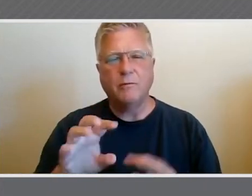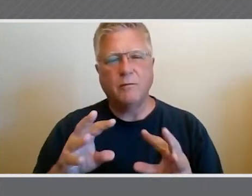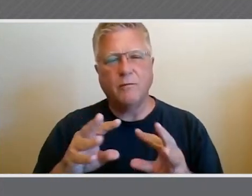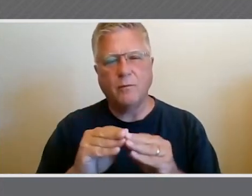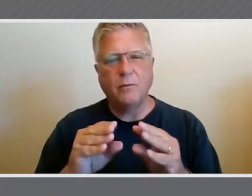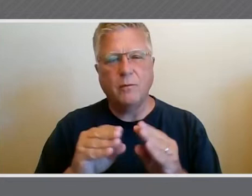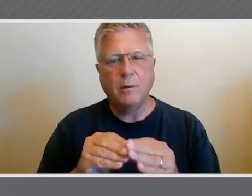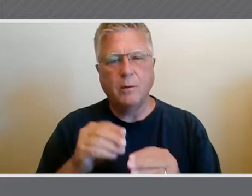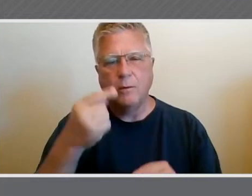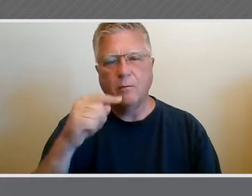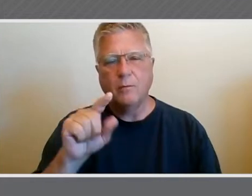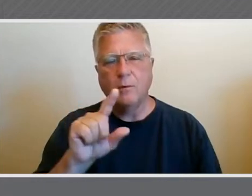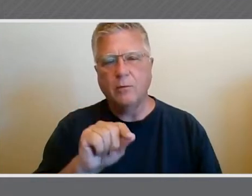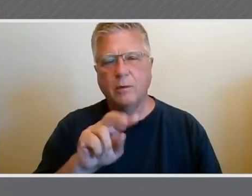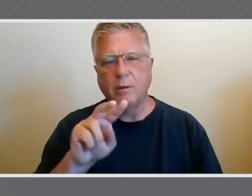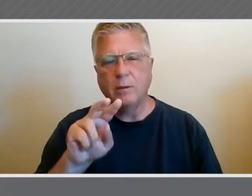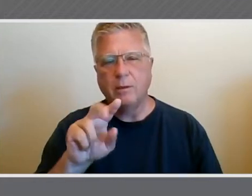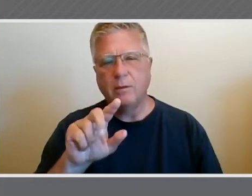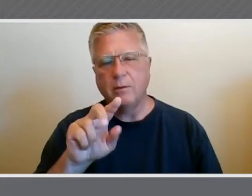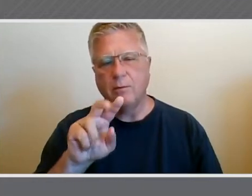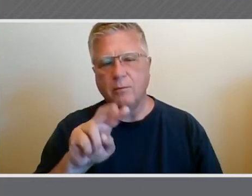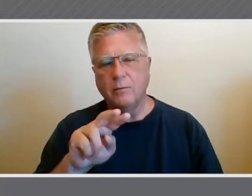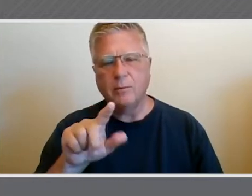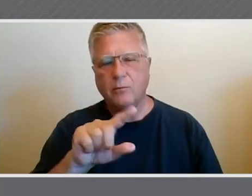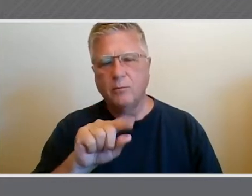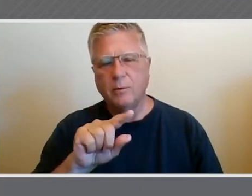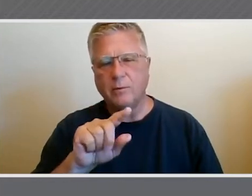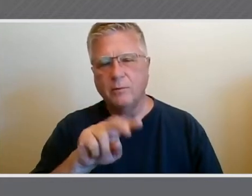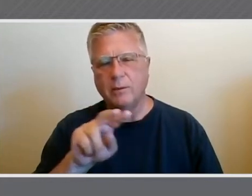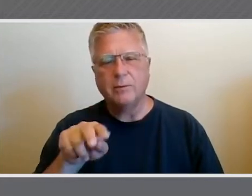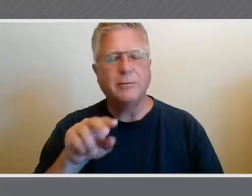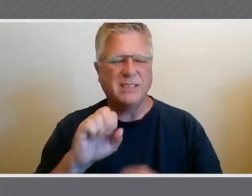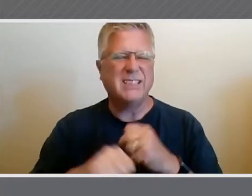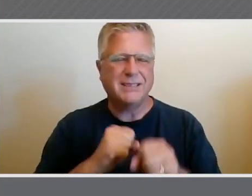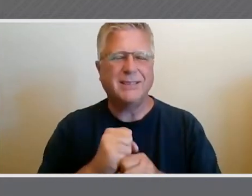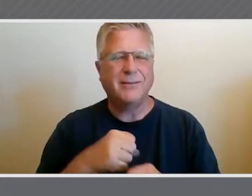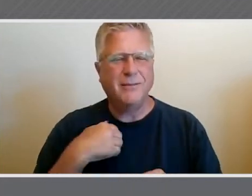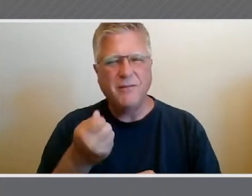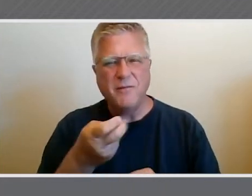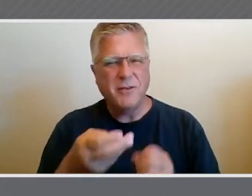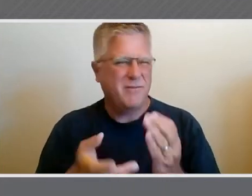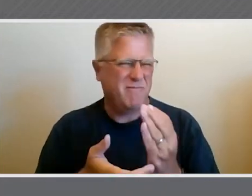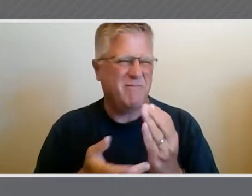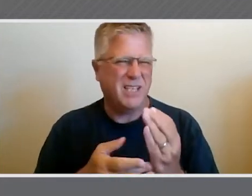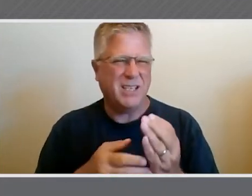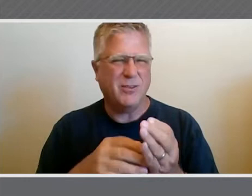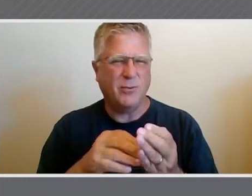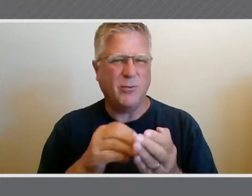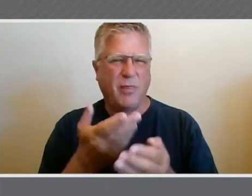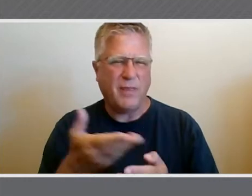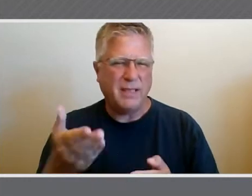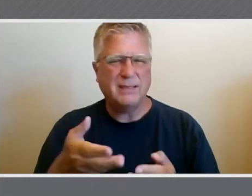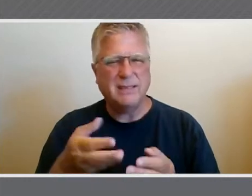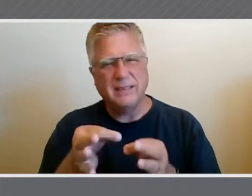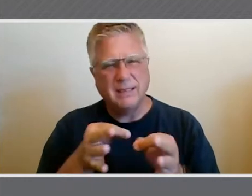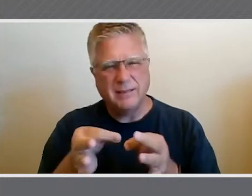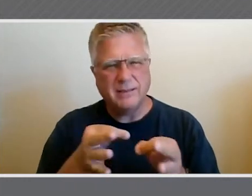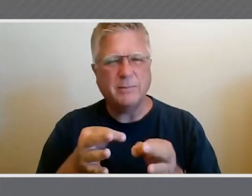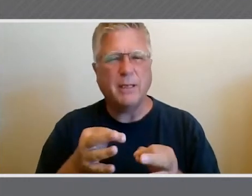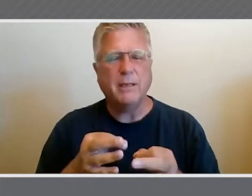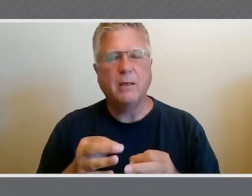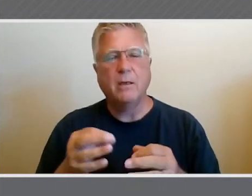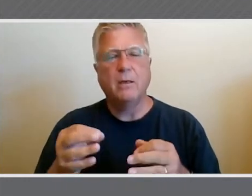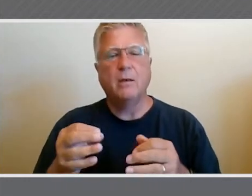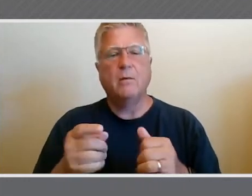season. I just have a few technical notes before we get started to go over with everyone. We are joined tonight